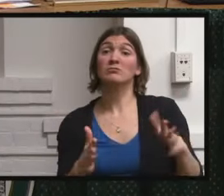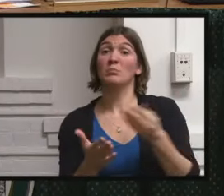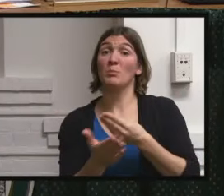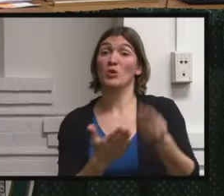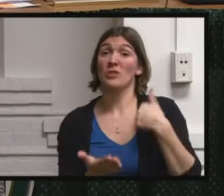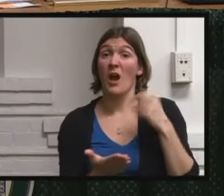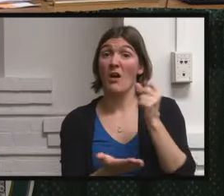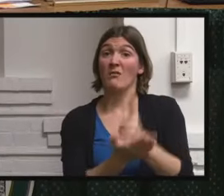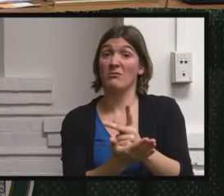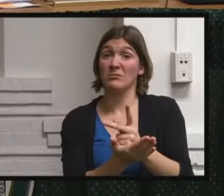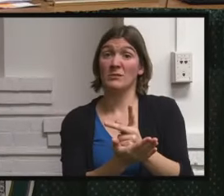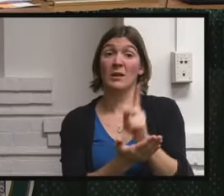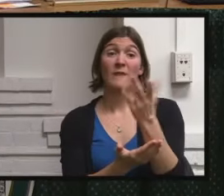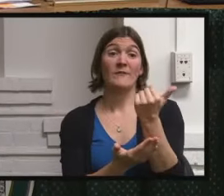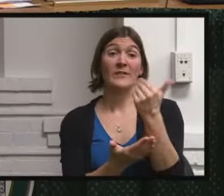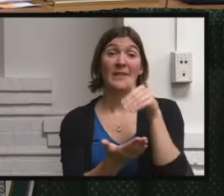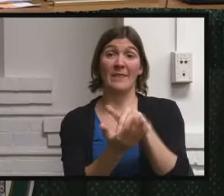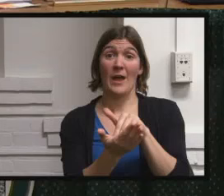that I authorized was